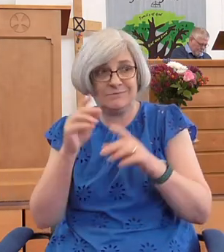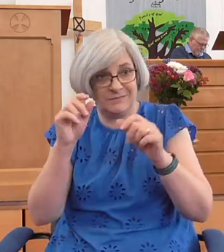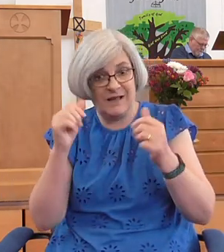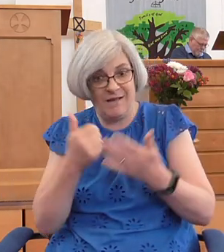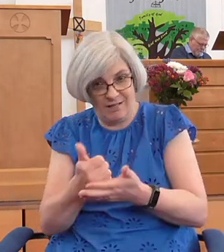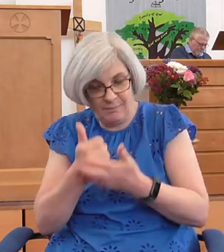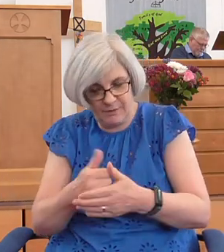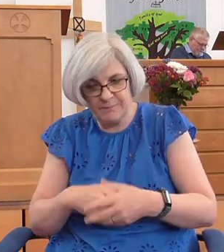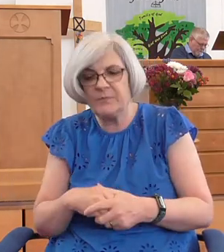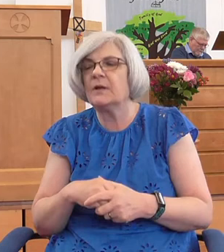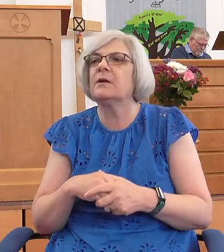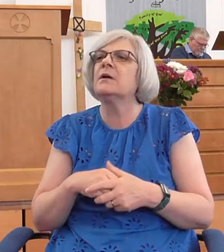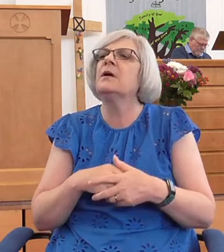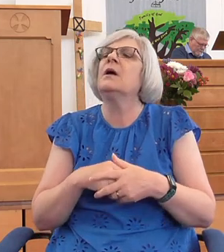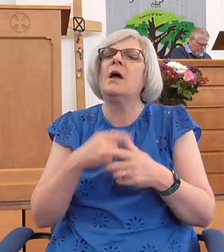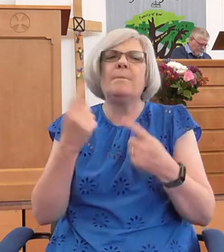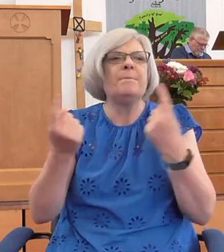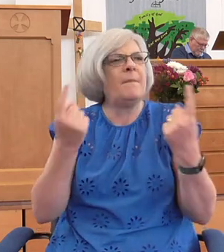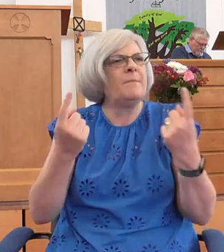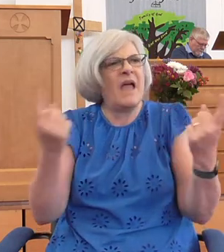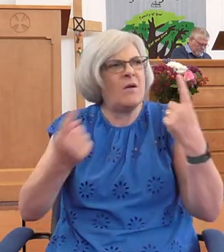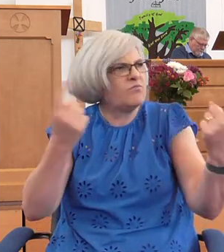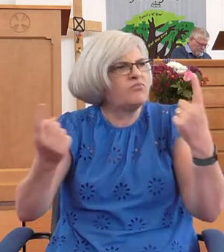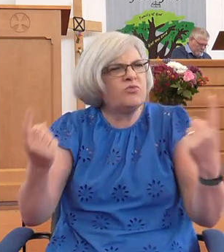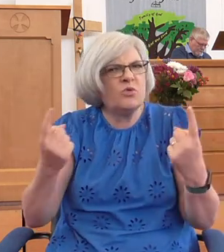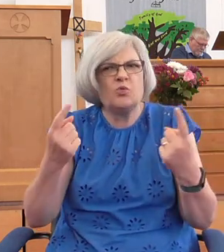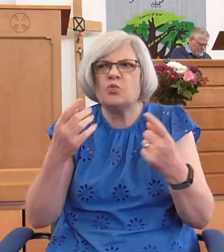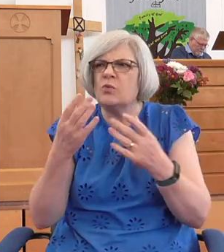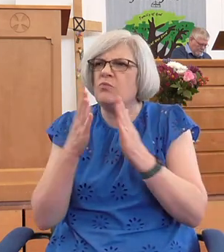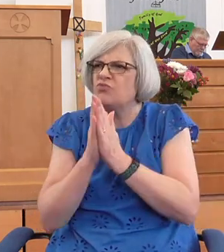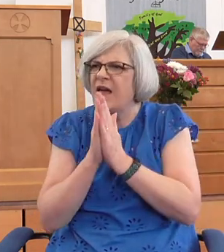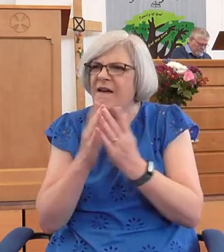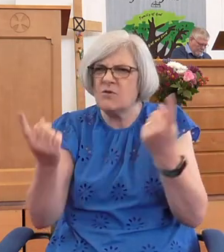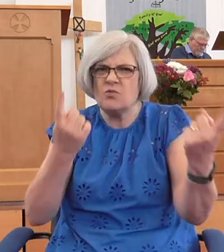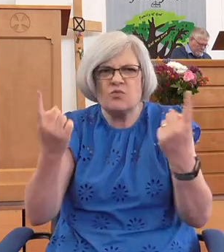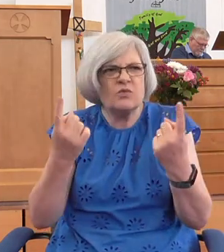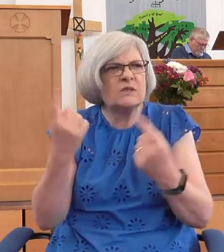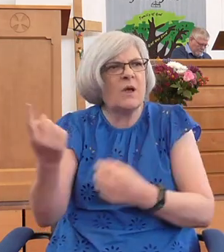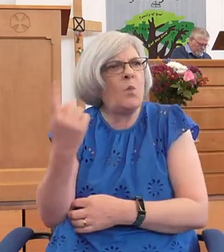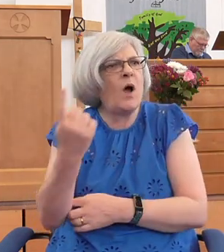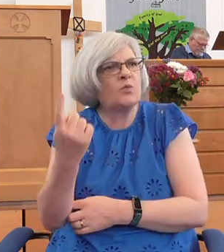may have some people we wish to pray for ourselves, and we pray for these people now.